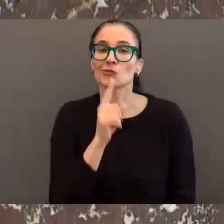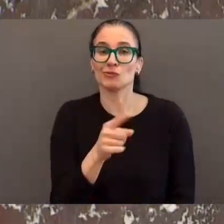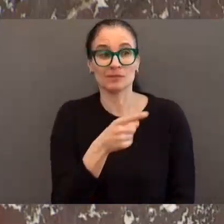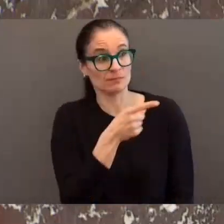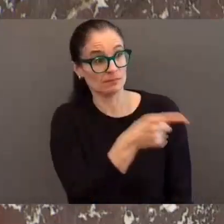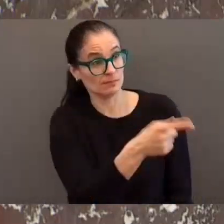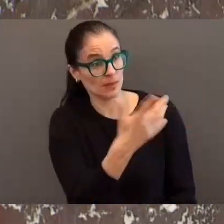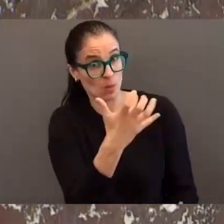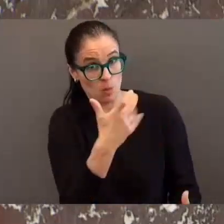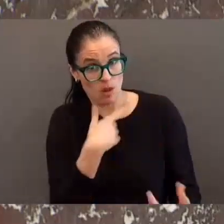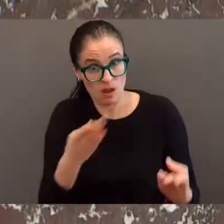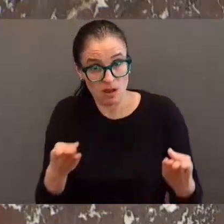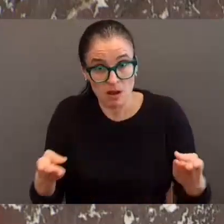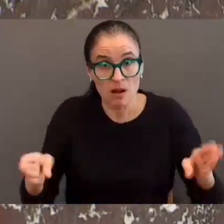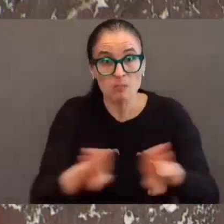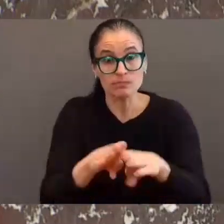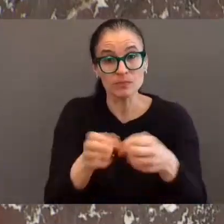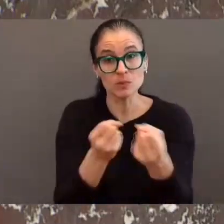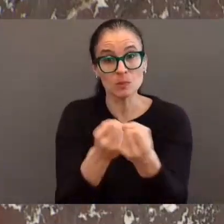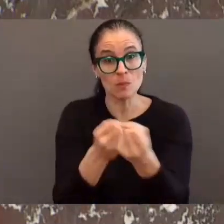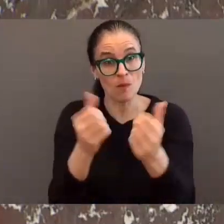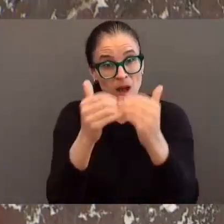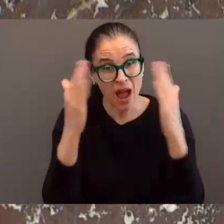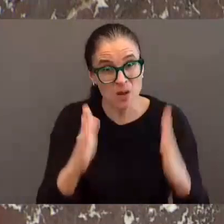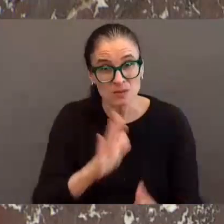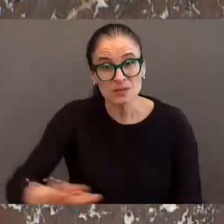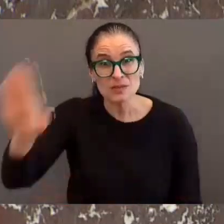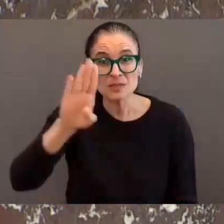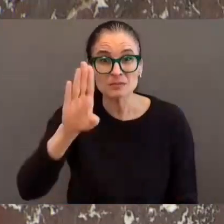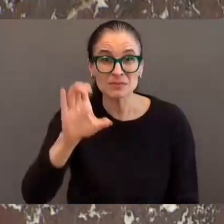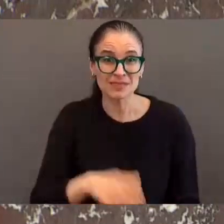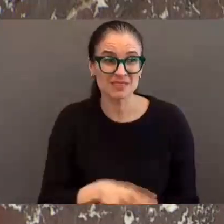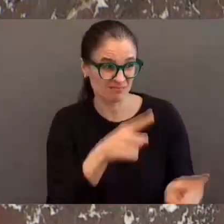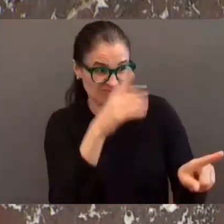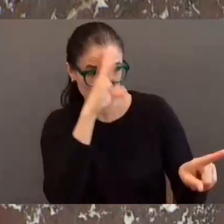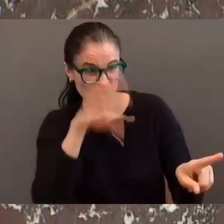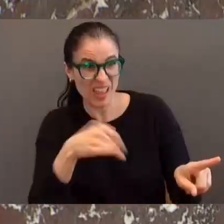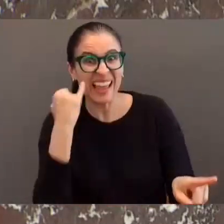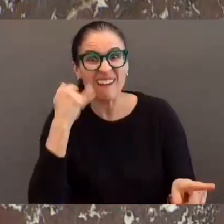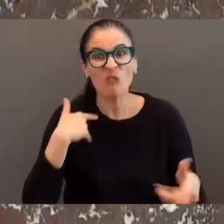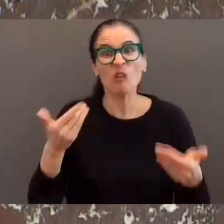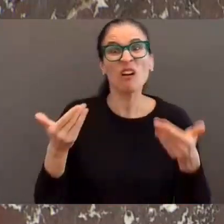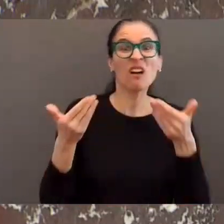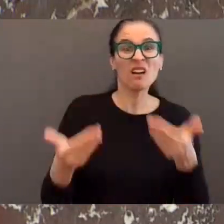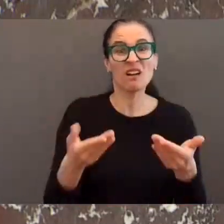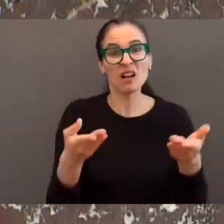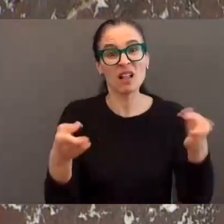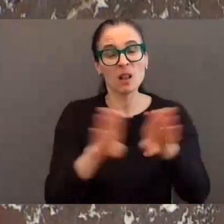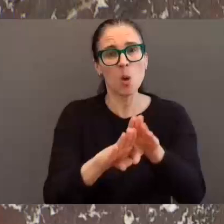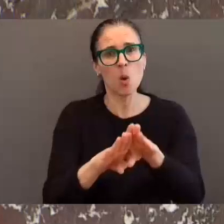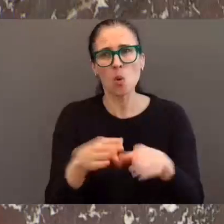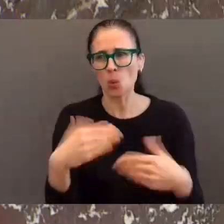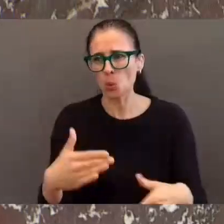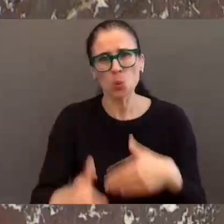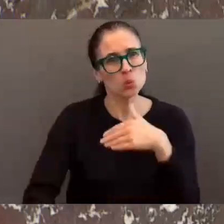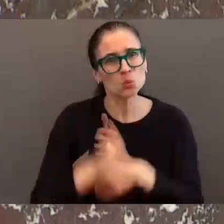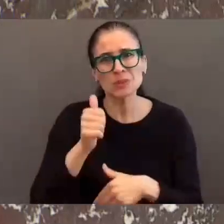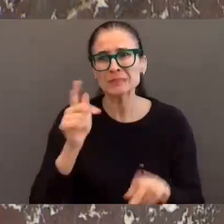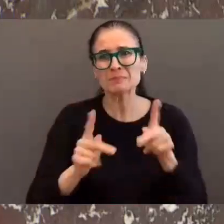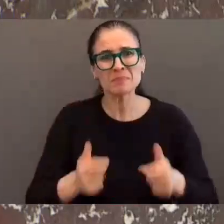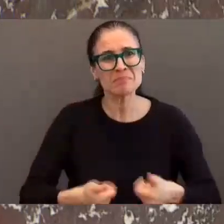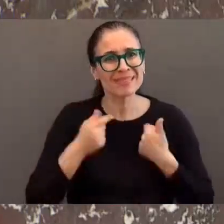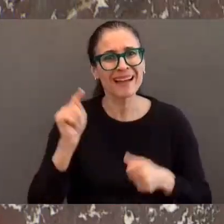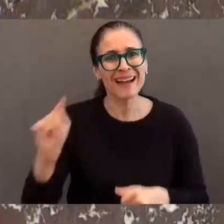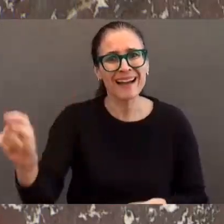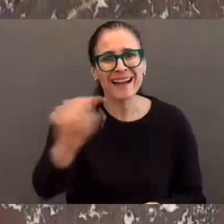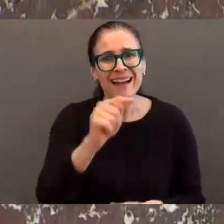understands that by doing that, you're putting people's lives at risk. If he needs advice or if he needs some guidance on how important